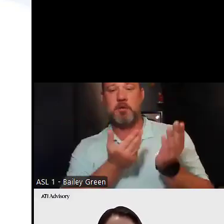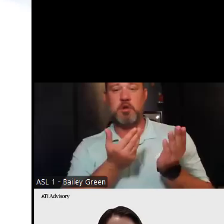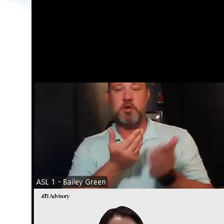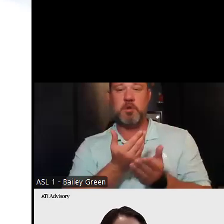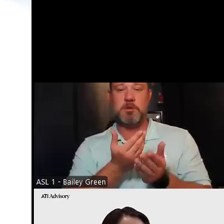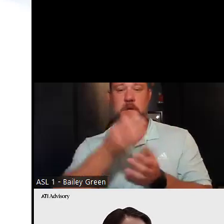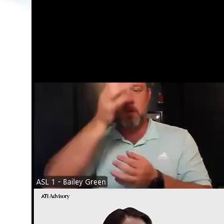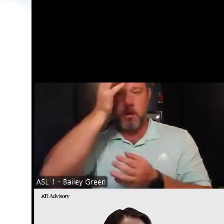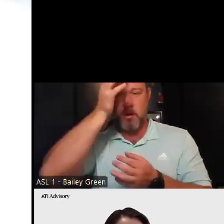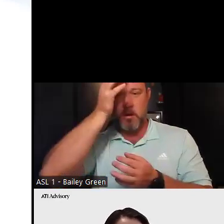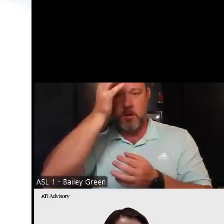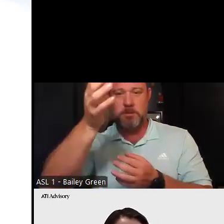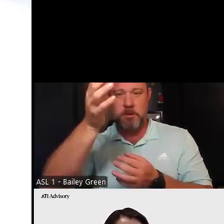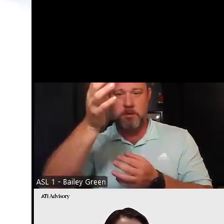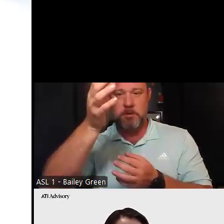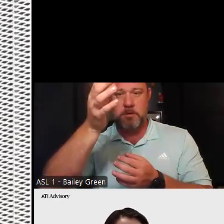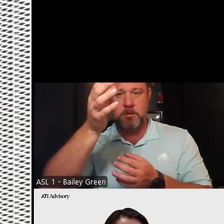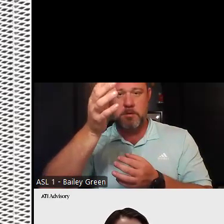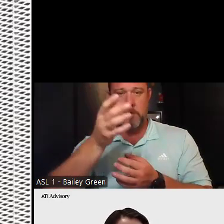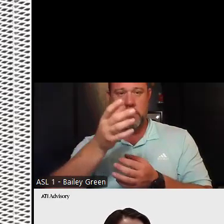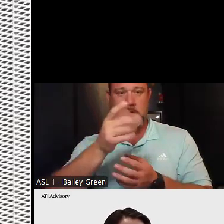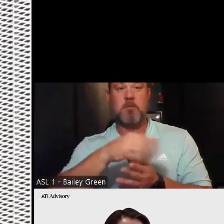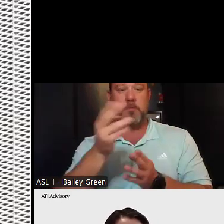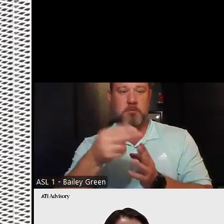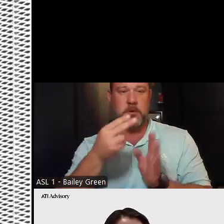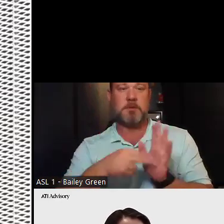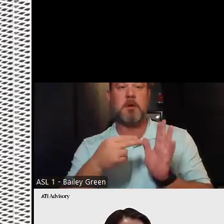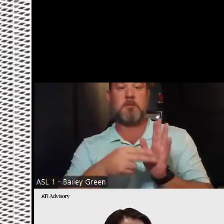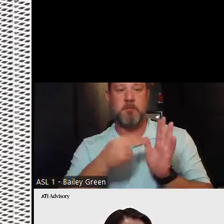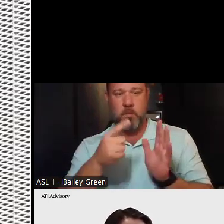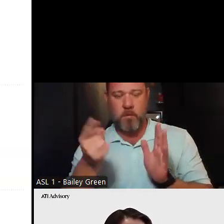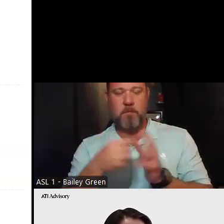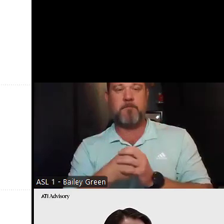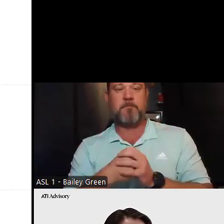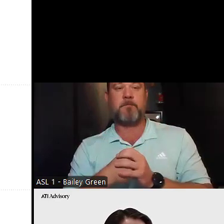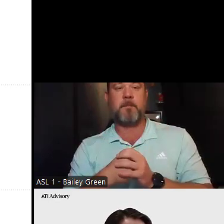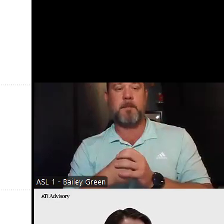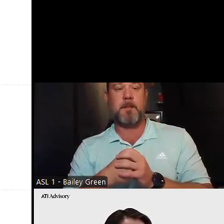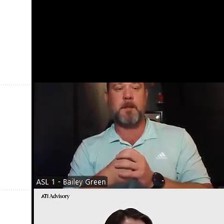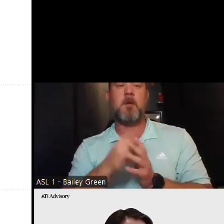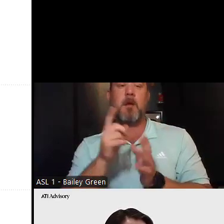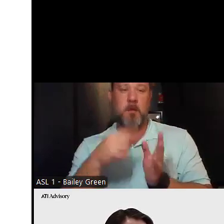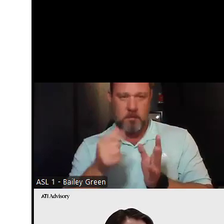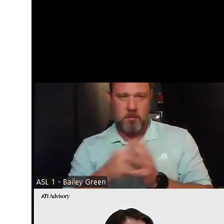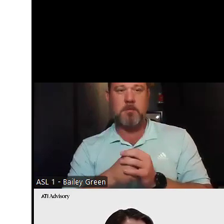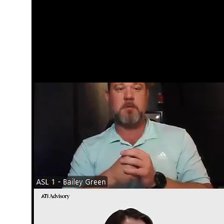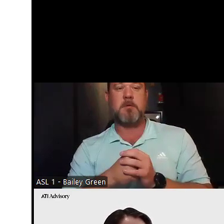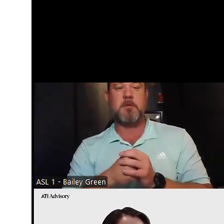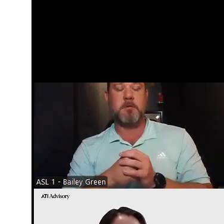the concept. If we could actually keep scrolling forward, and one more slide,